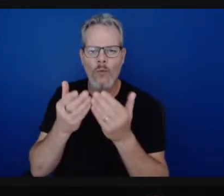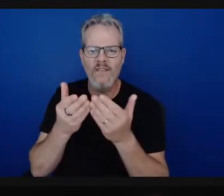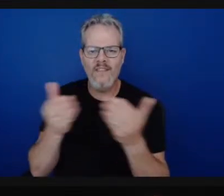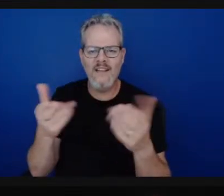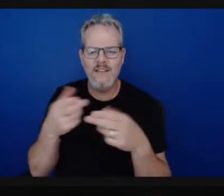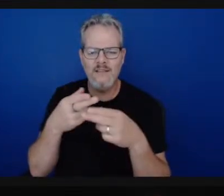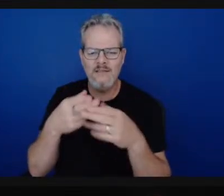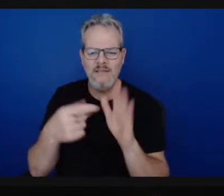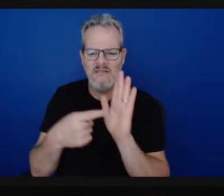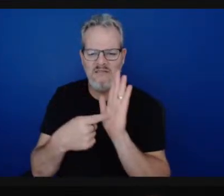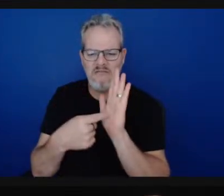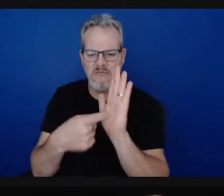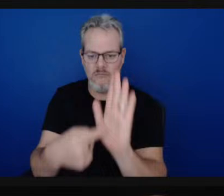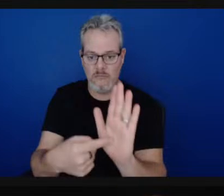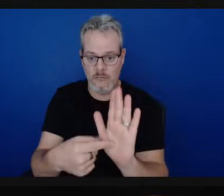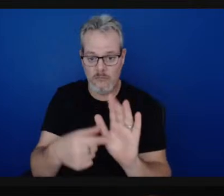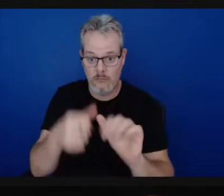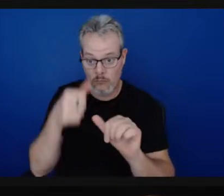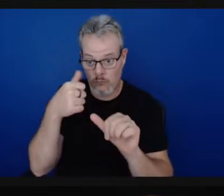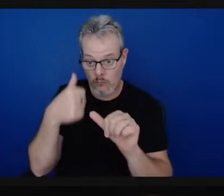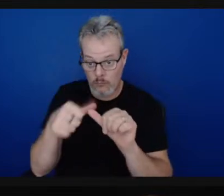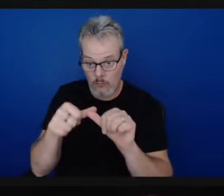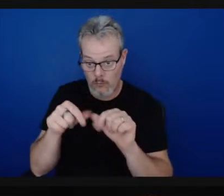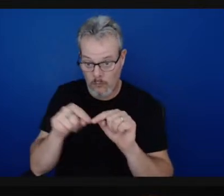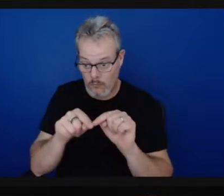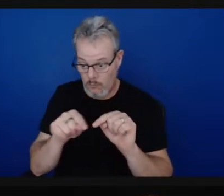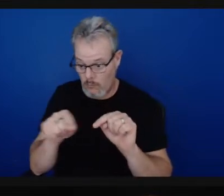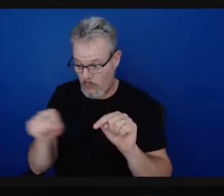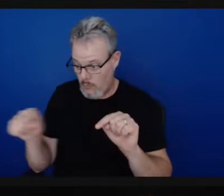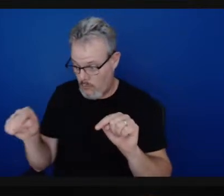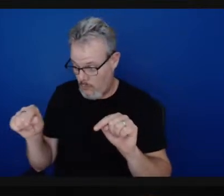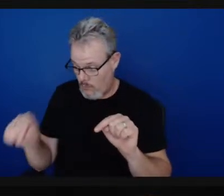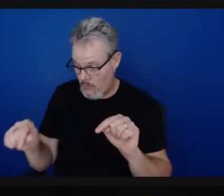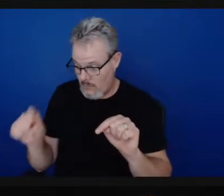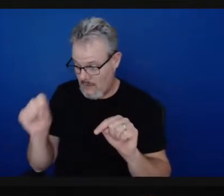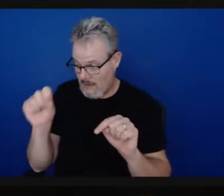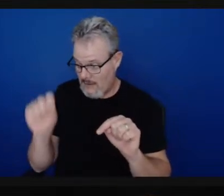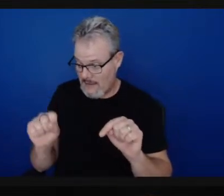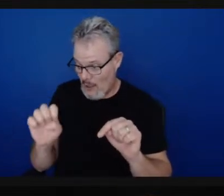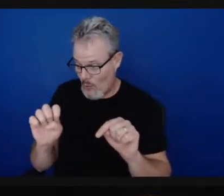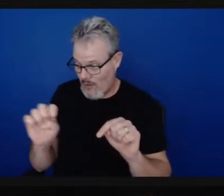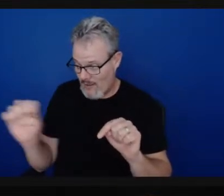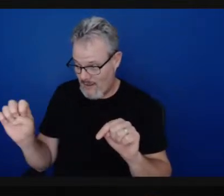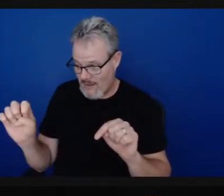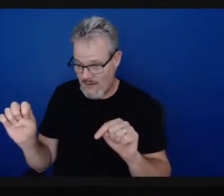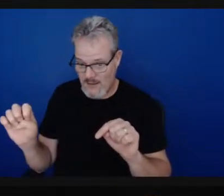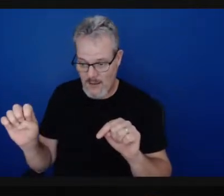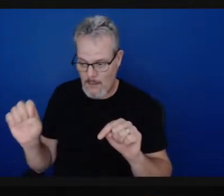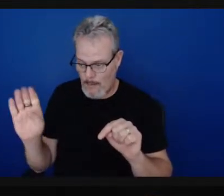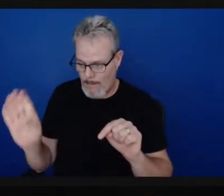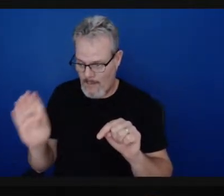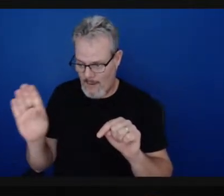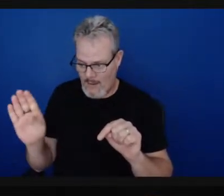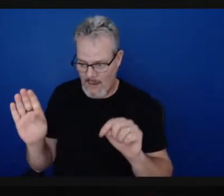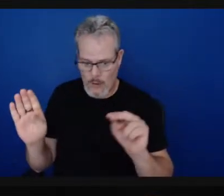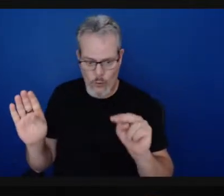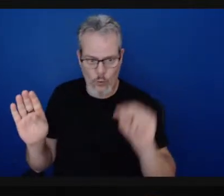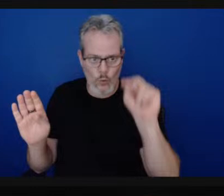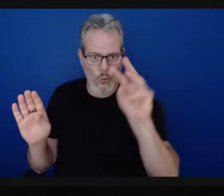this is the southeast to the right at B, and northwest is A. So here is